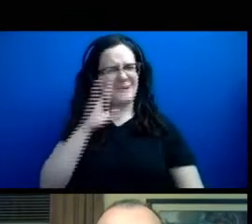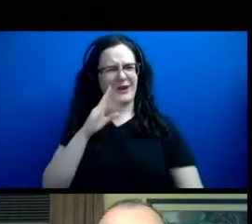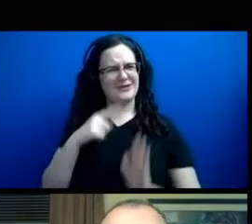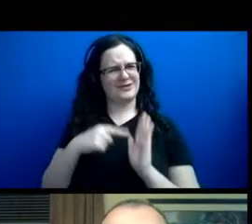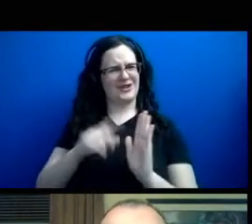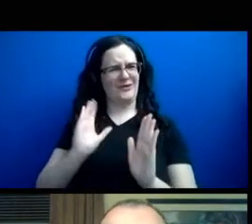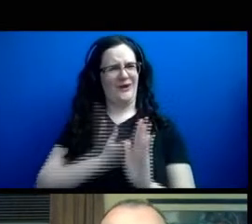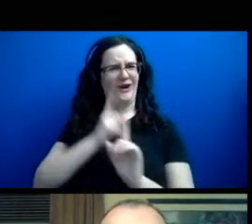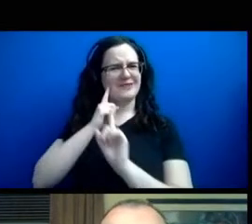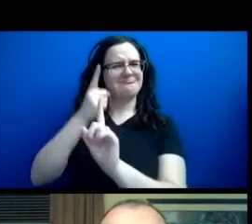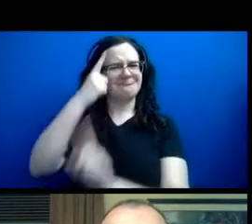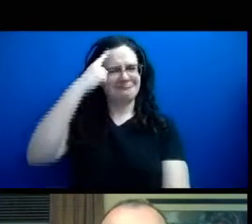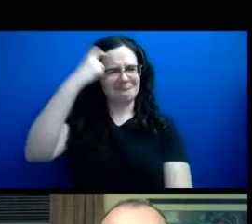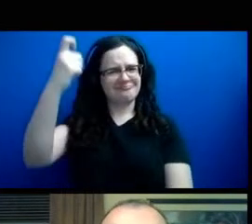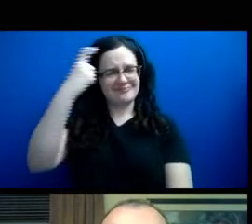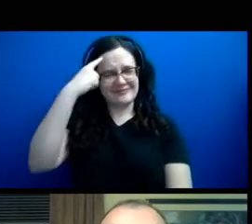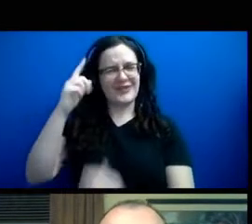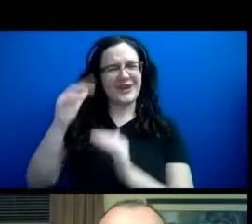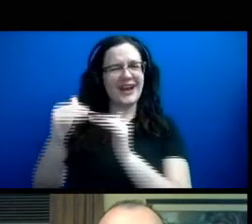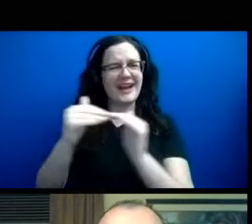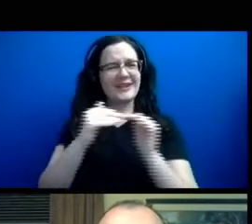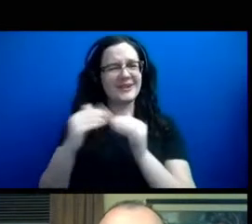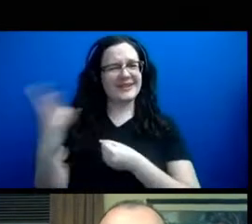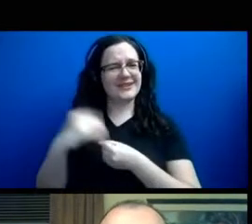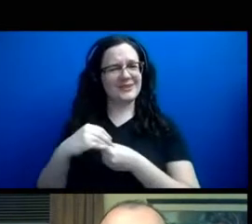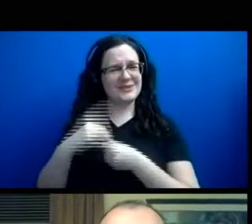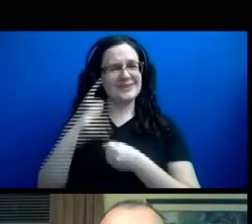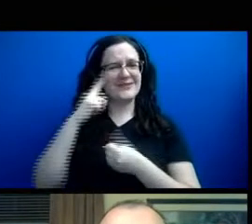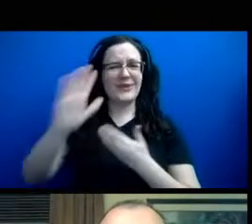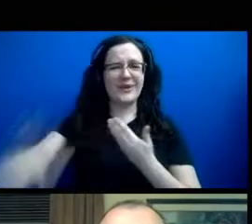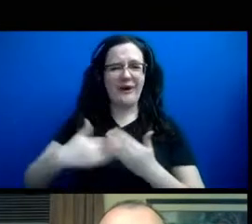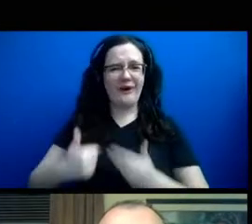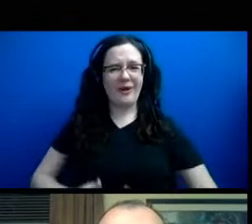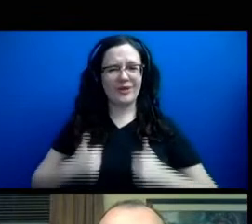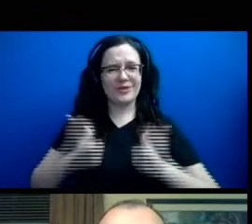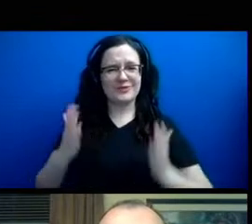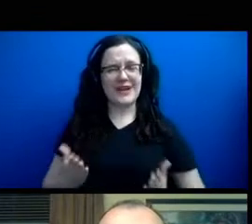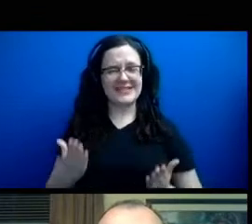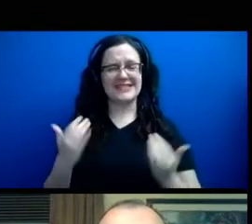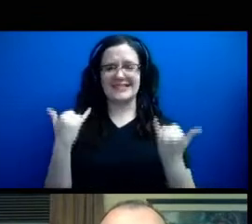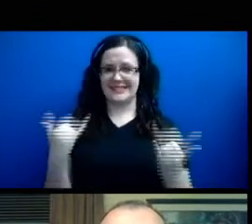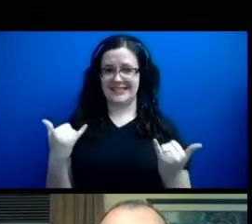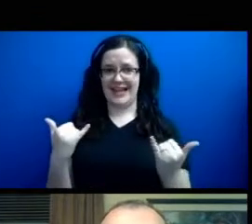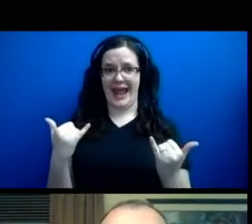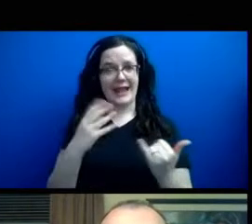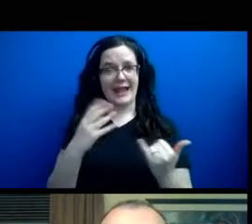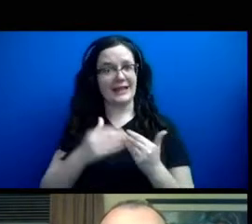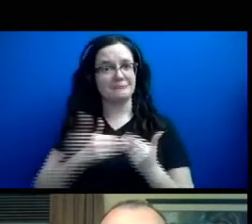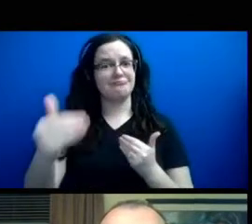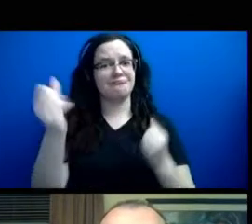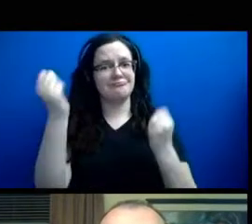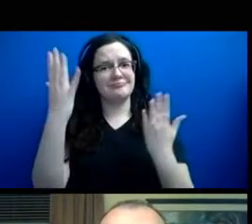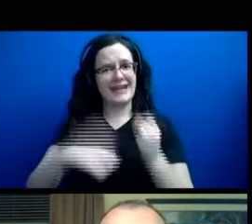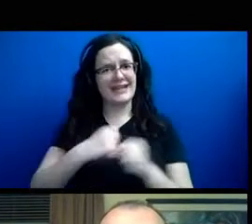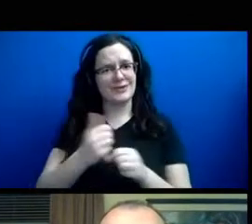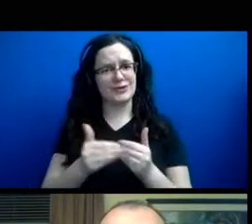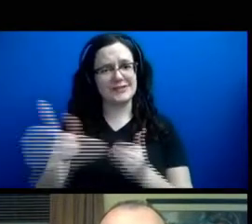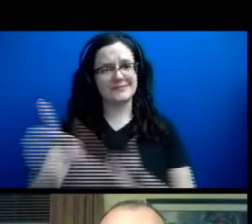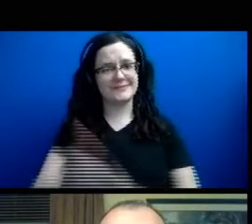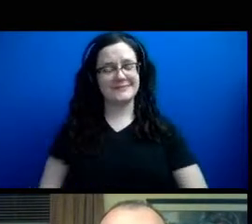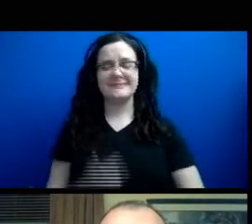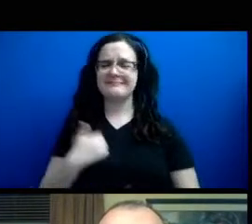inclusion for all of our residents today and for years to come. I'm pleased tonight